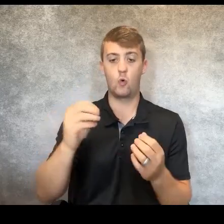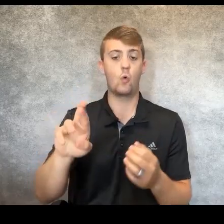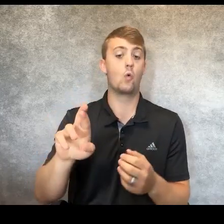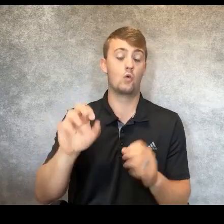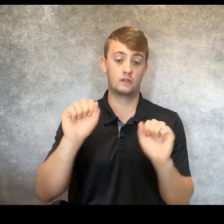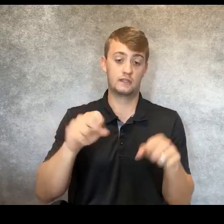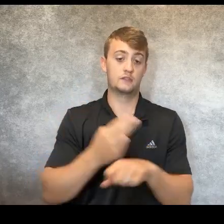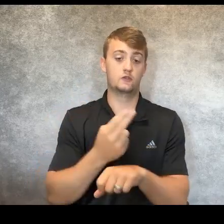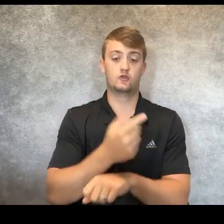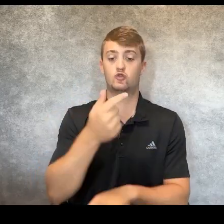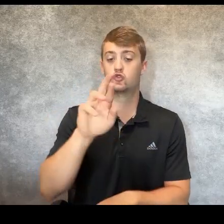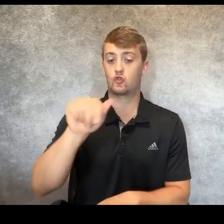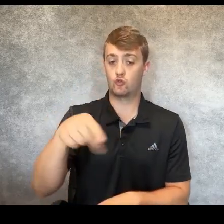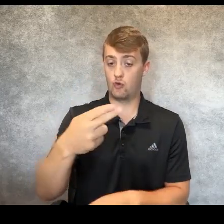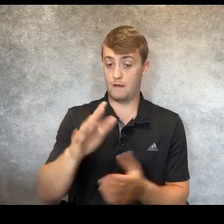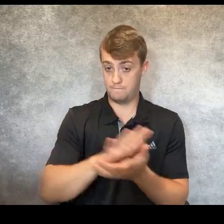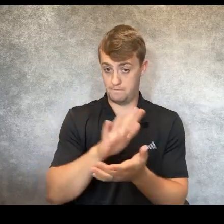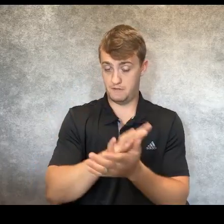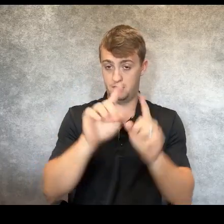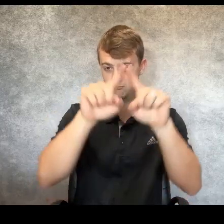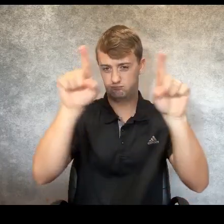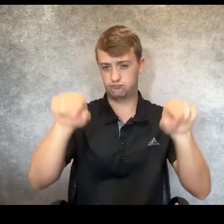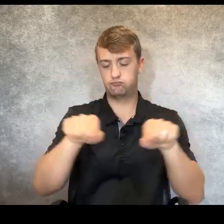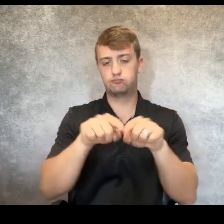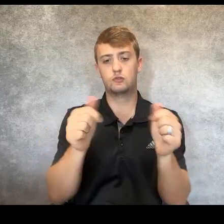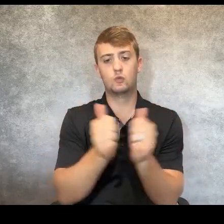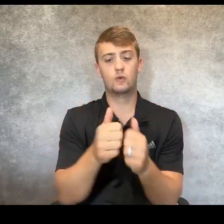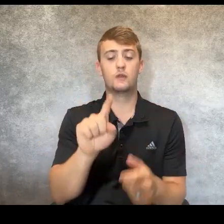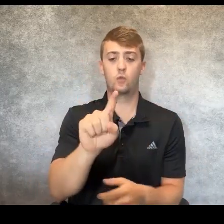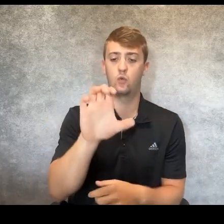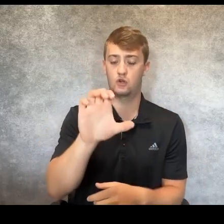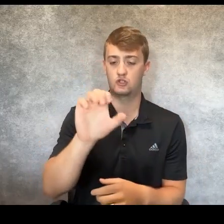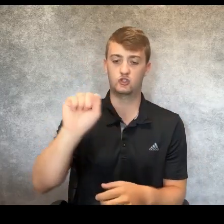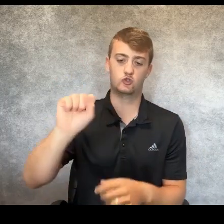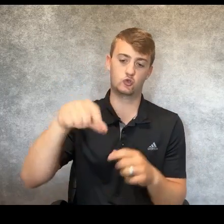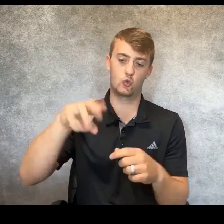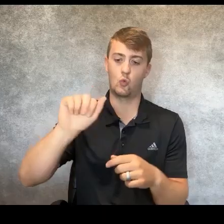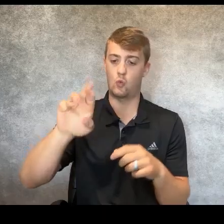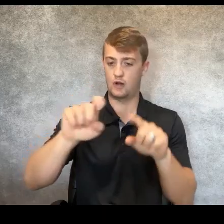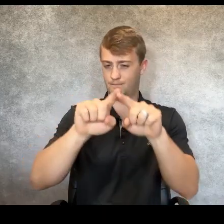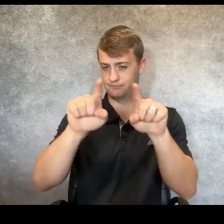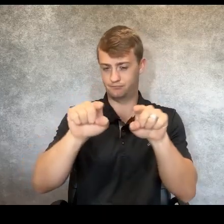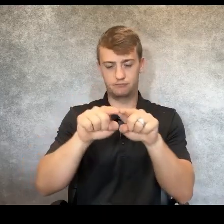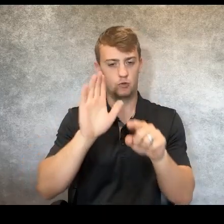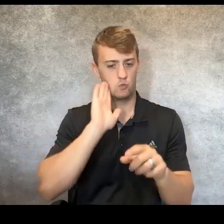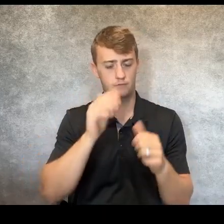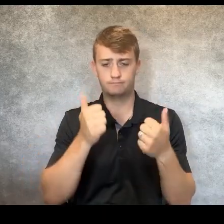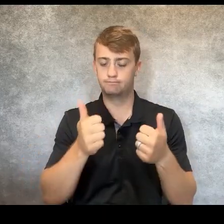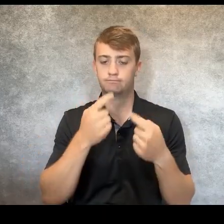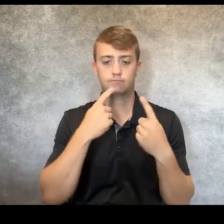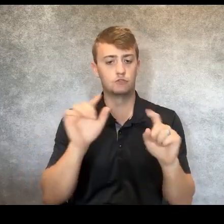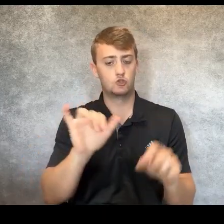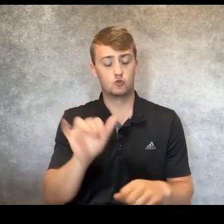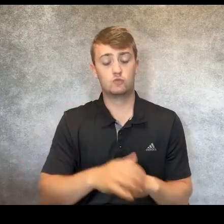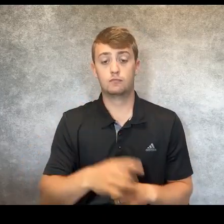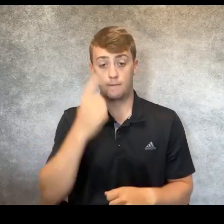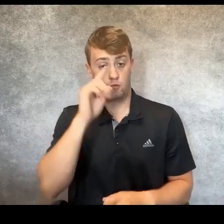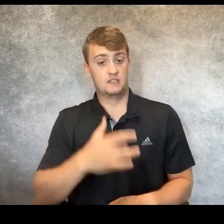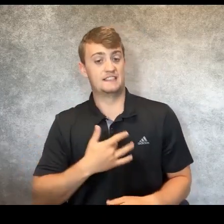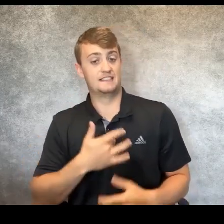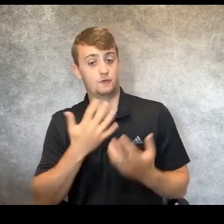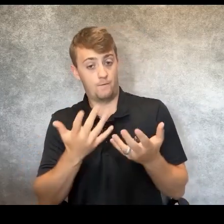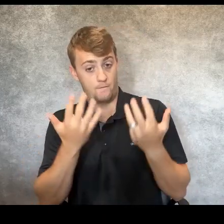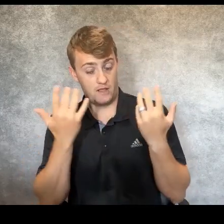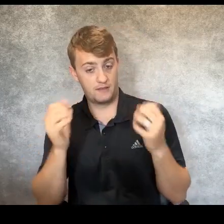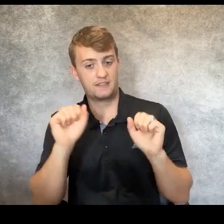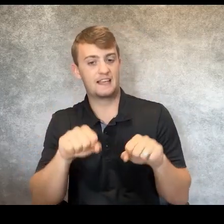grid. A sheet of graph paper with 100 squares works great too. For a sensory-friendly